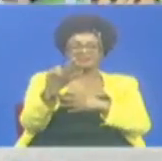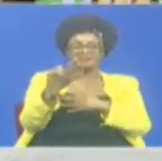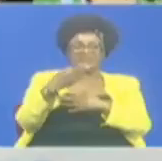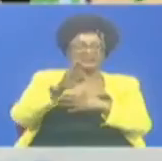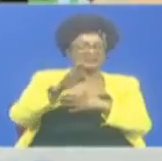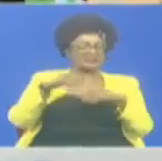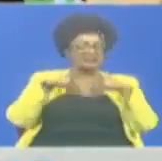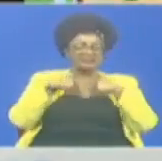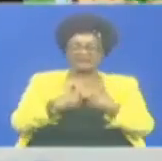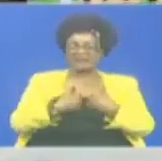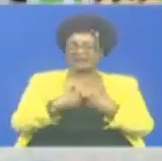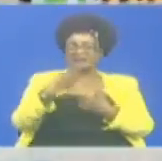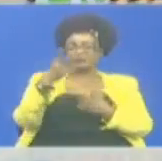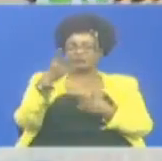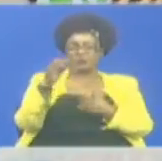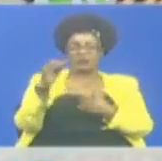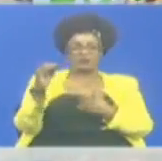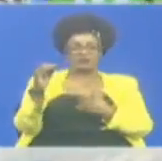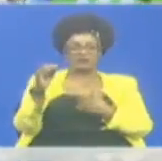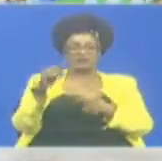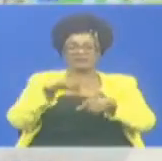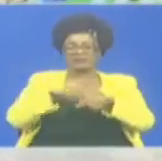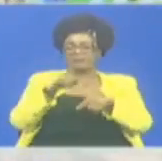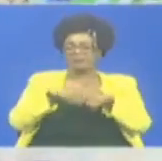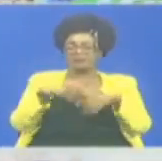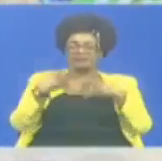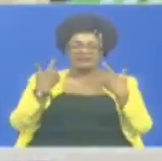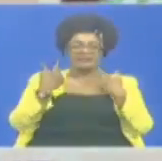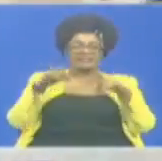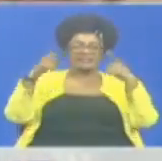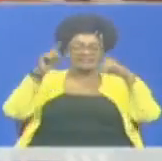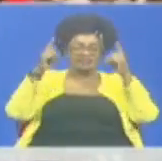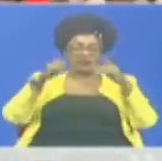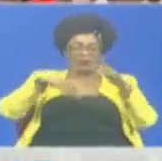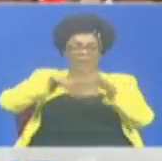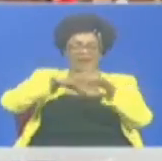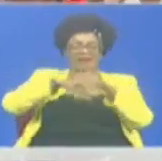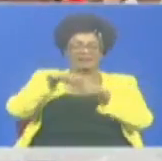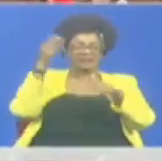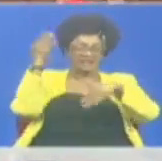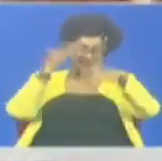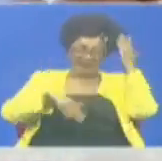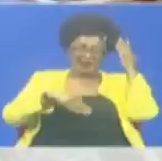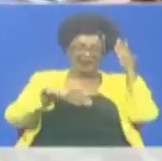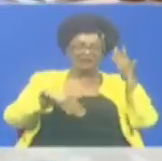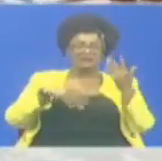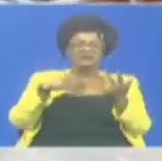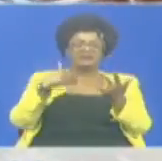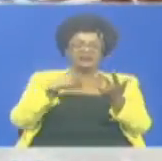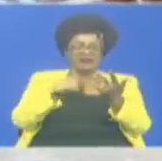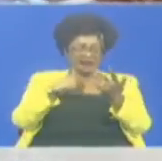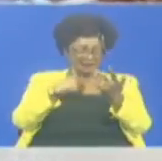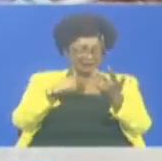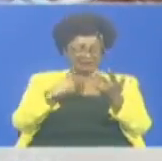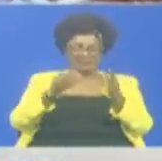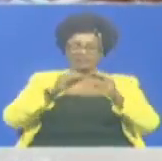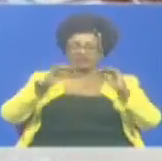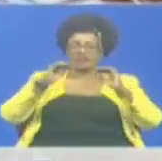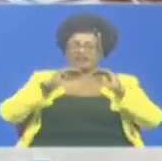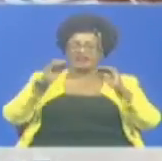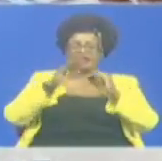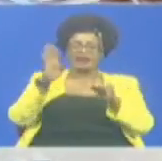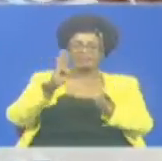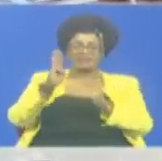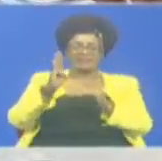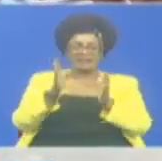year 2000 after a colorful and successful playing career. He has received coaches training in Brazil